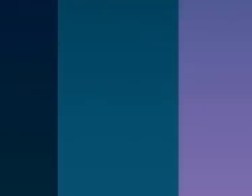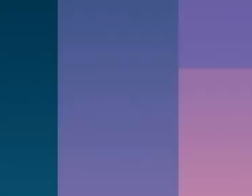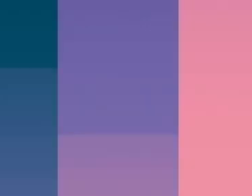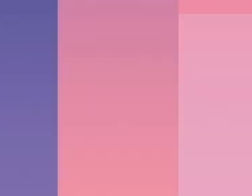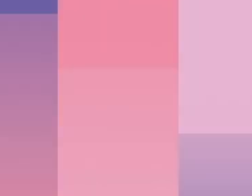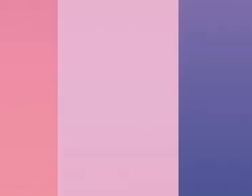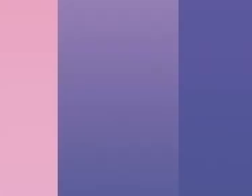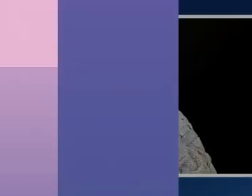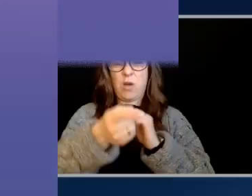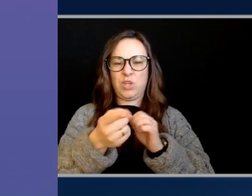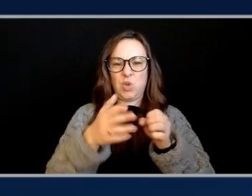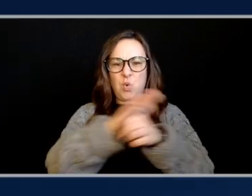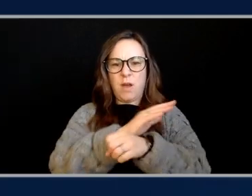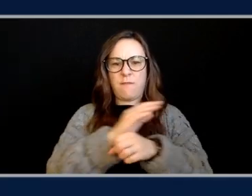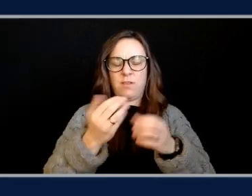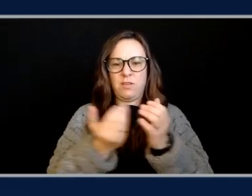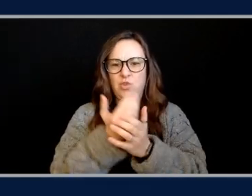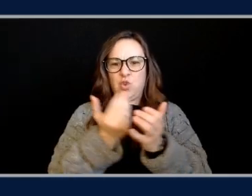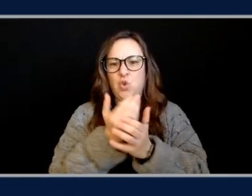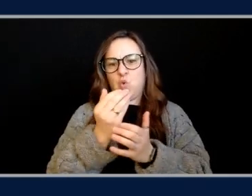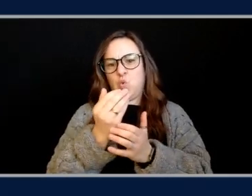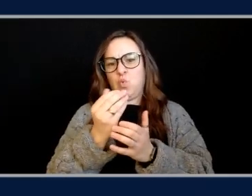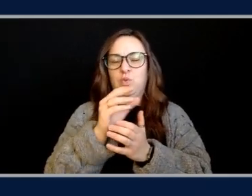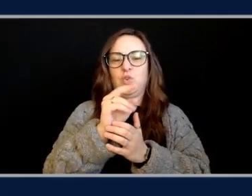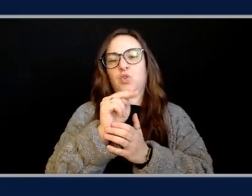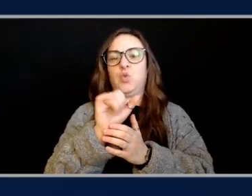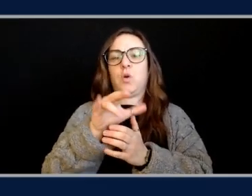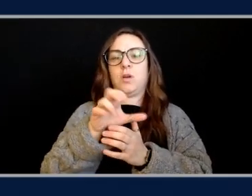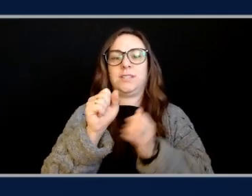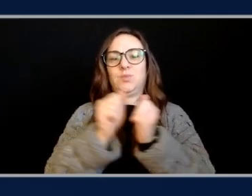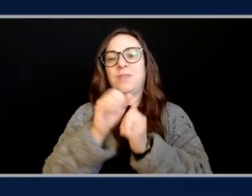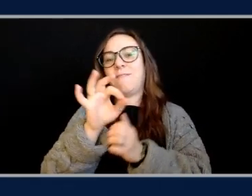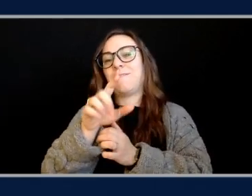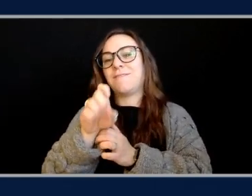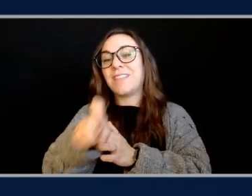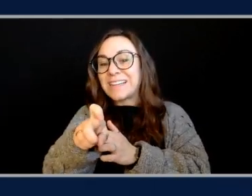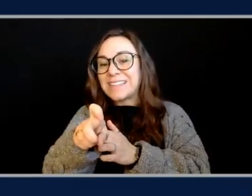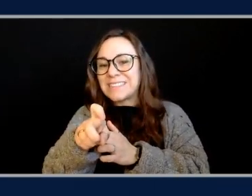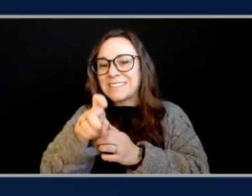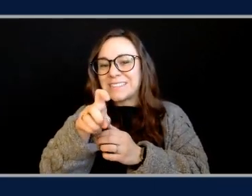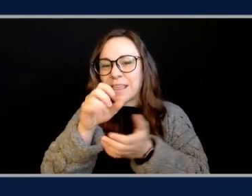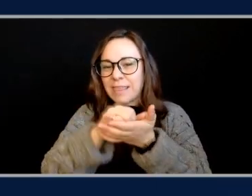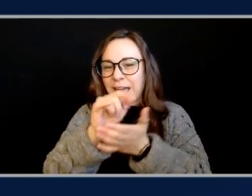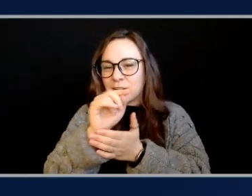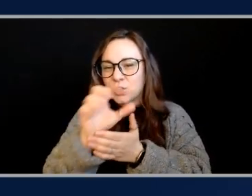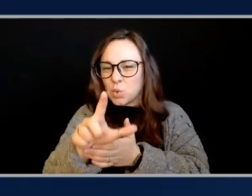Flex instances with this tool? Or is that a concern here?